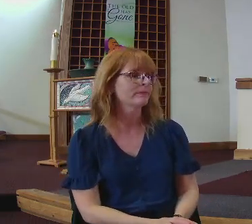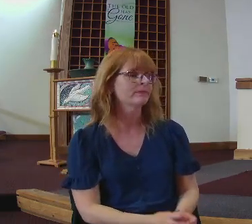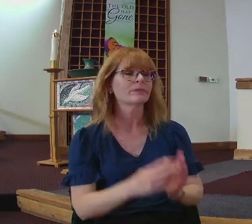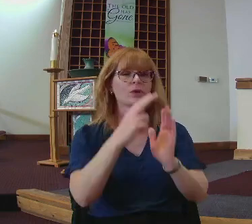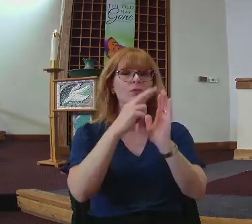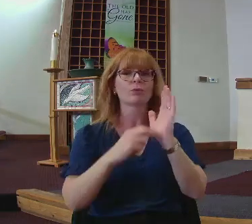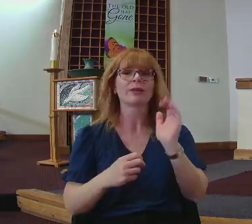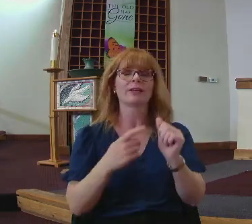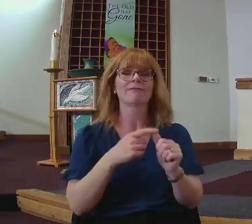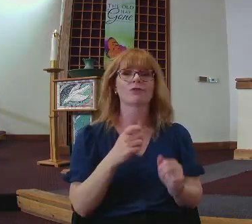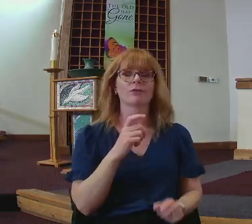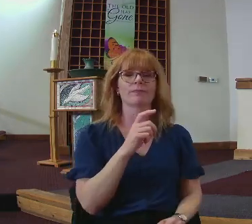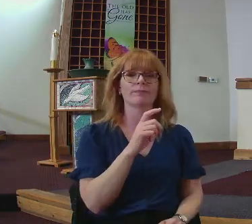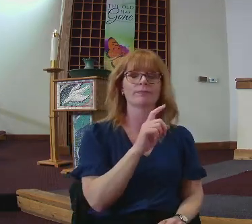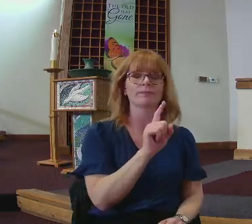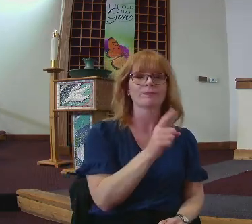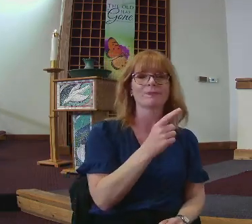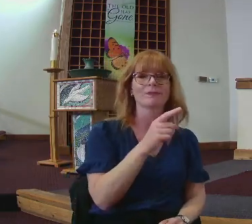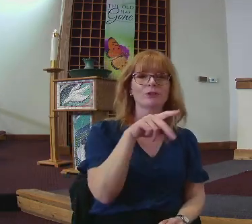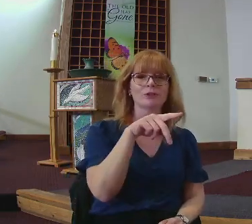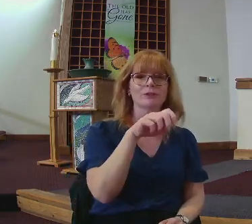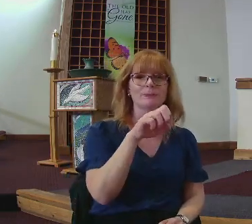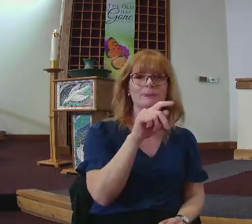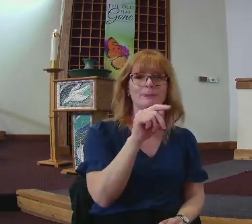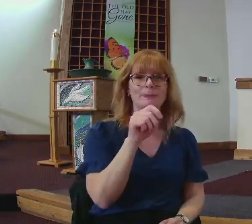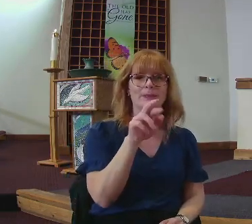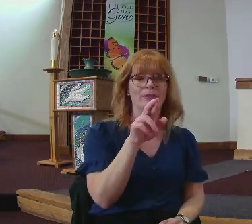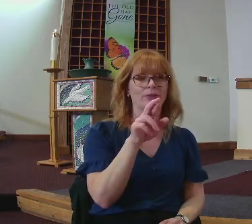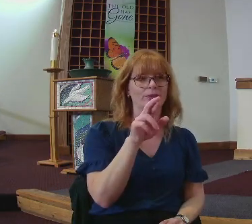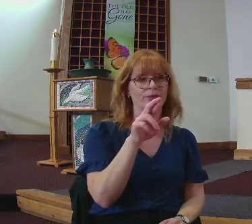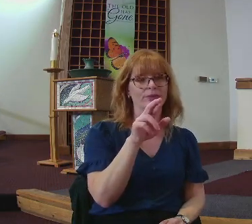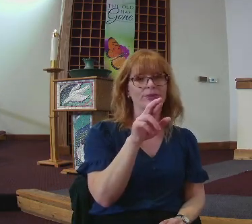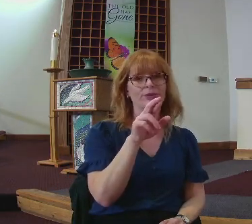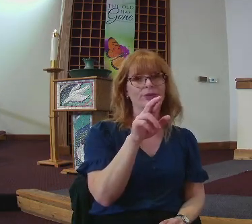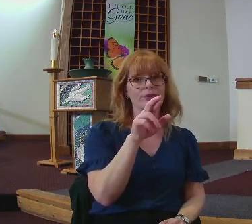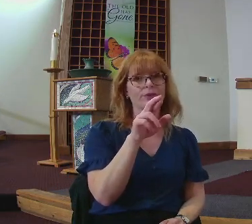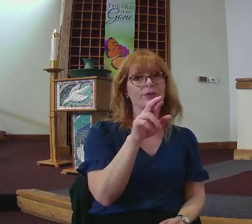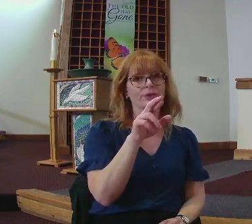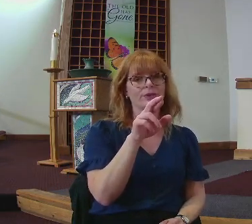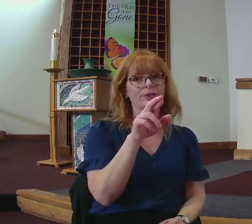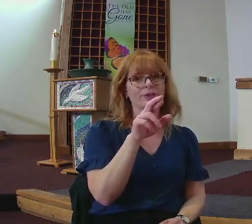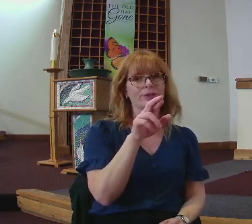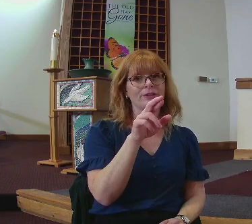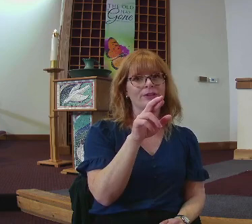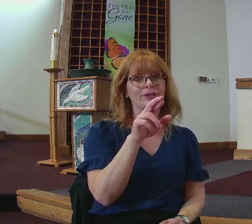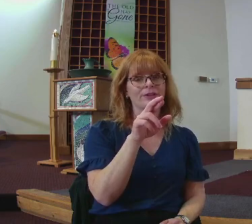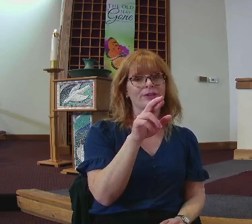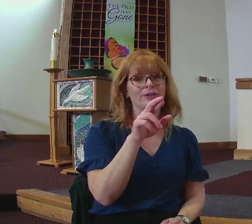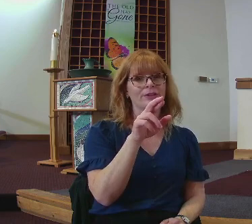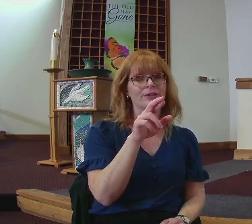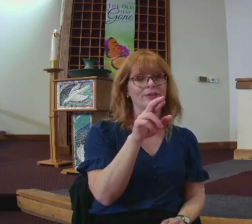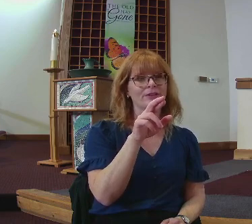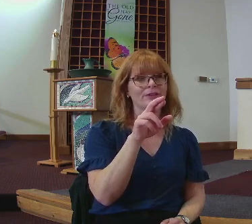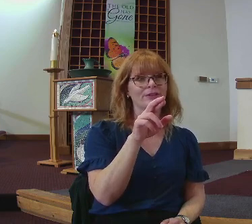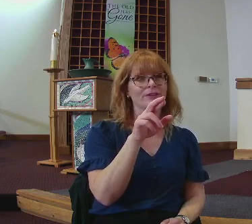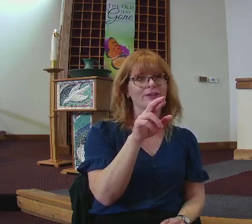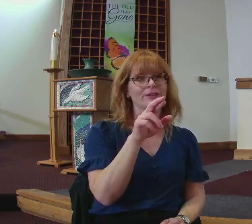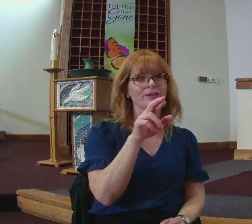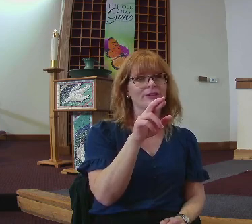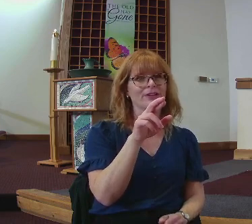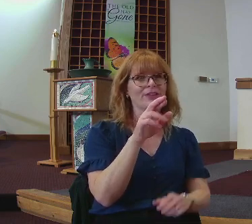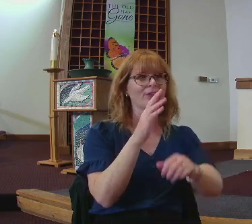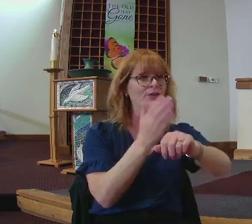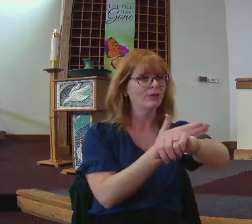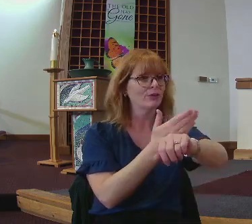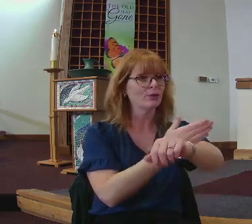I'm reading this morning from the first letter of Peter in the